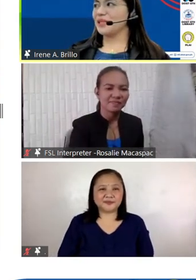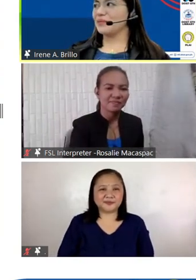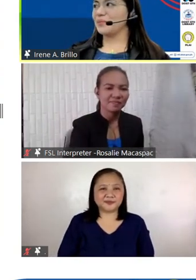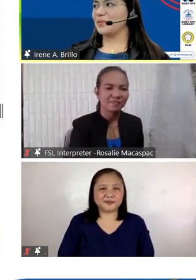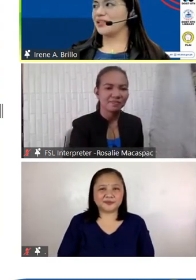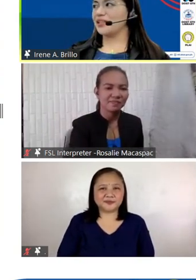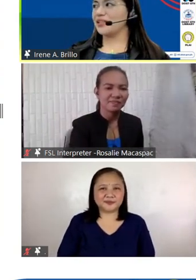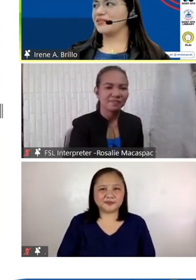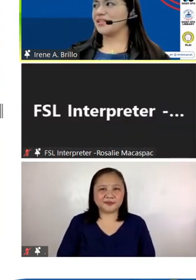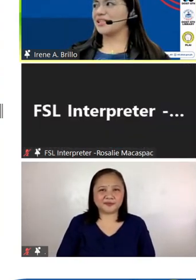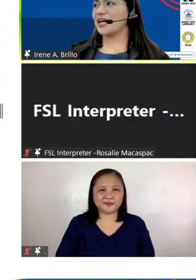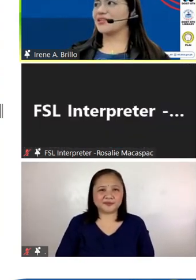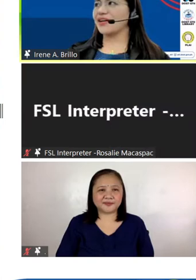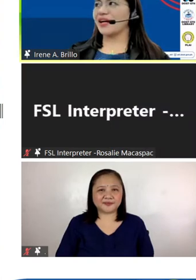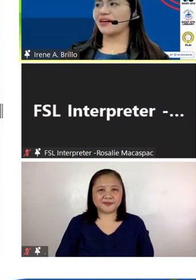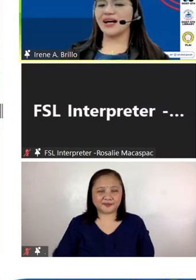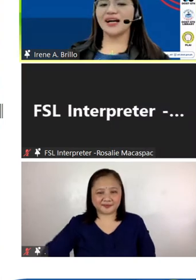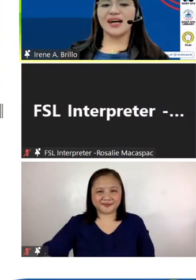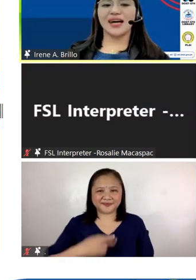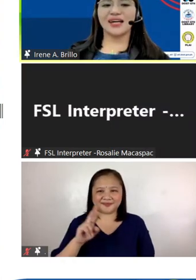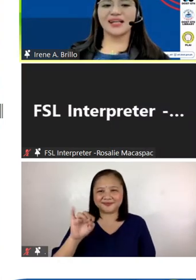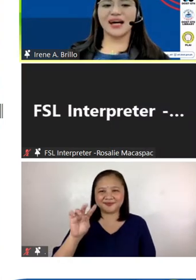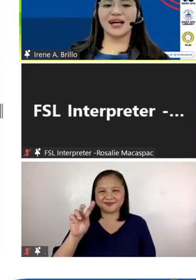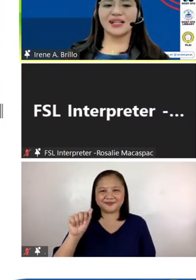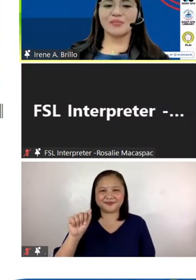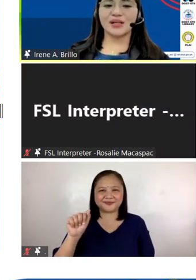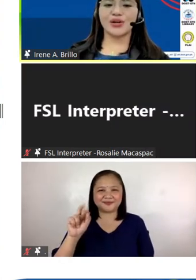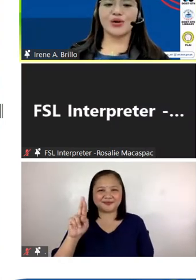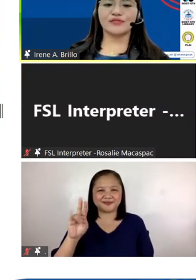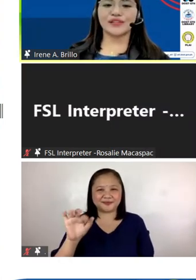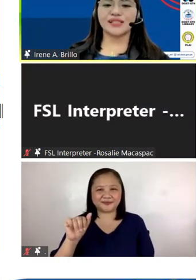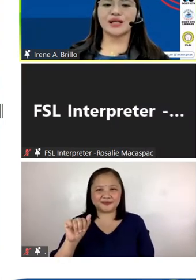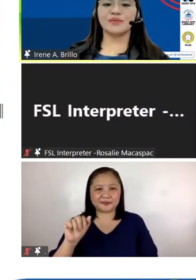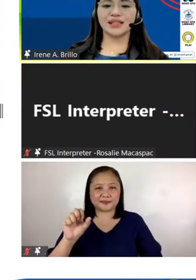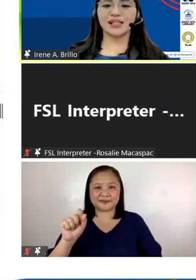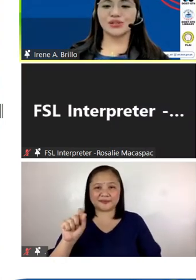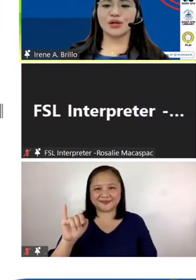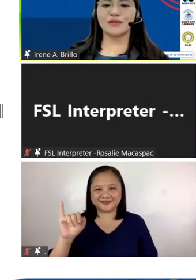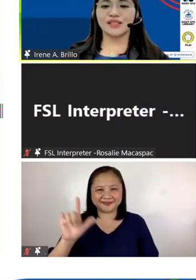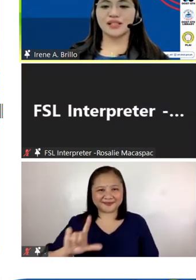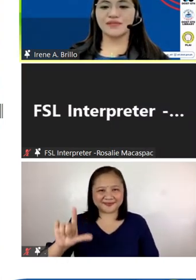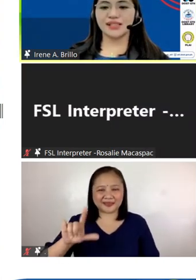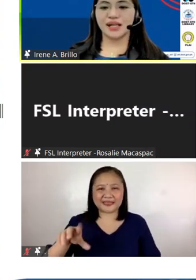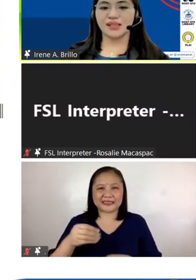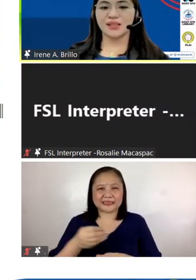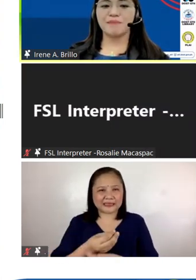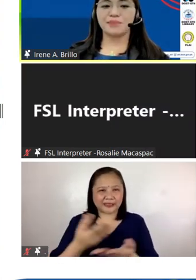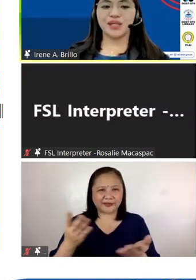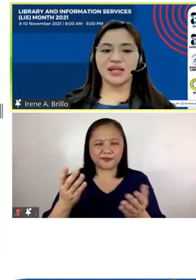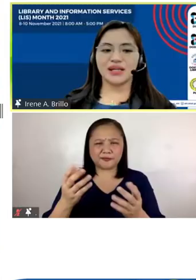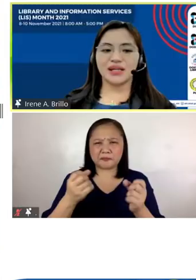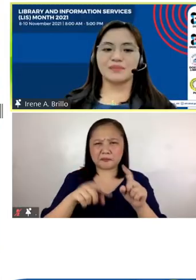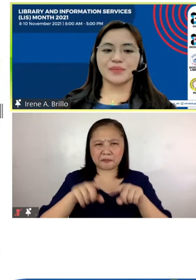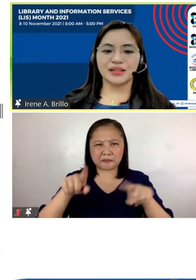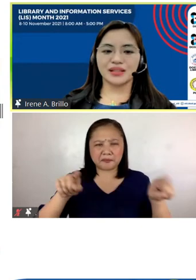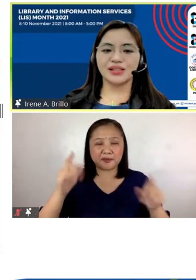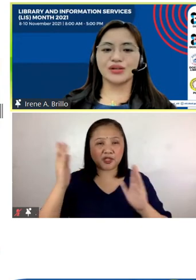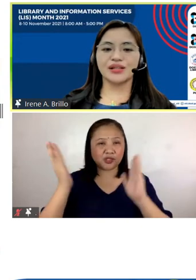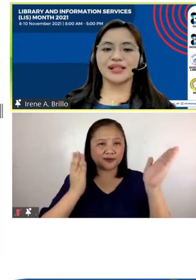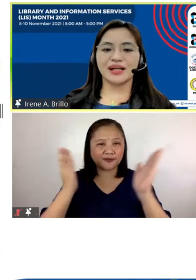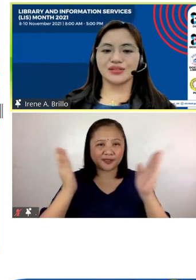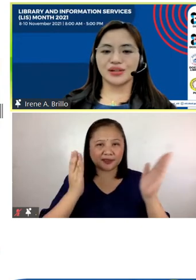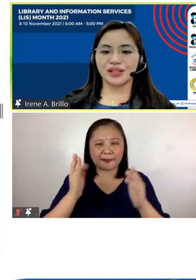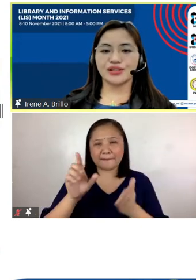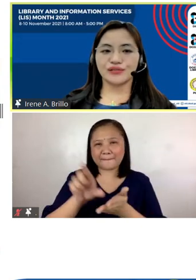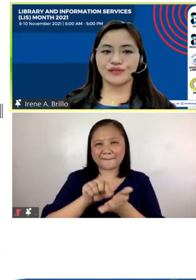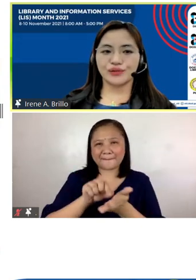At sabi naman po ni Rita Rivera, STII library offers a multitude of services, be it in printed